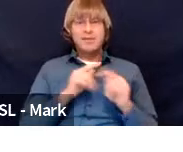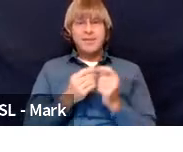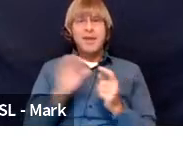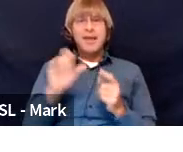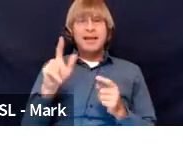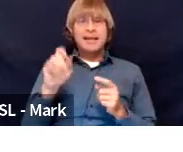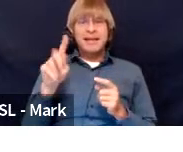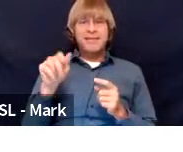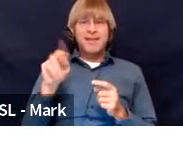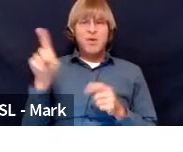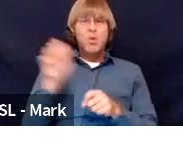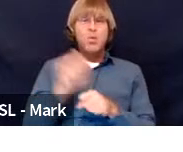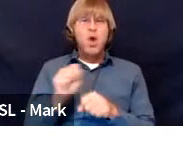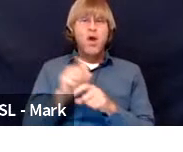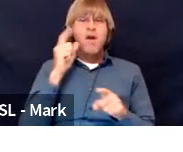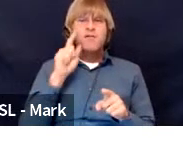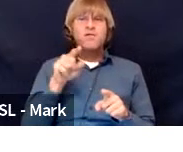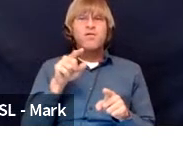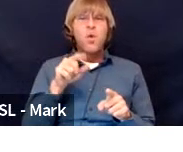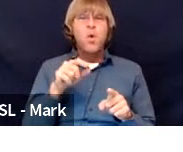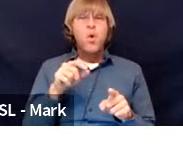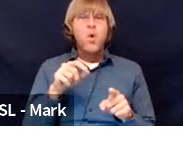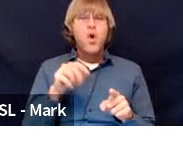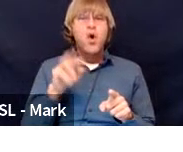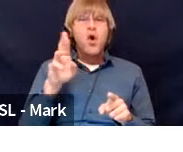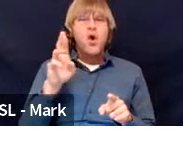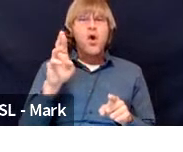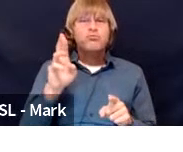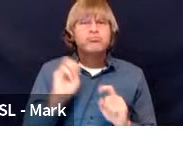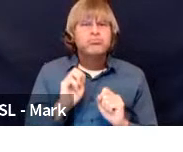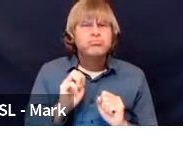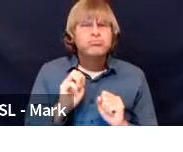Cleveland worked on for Western Reserve Academy, which is a